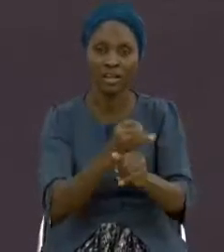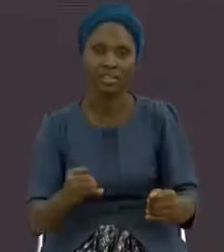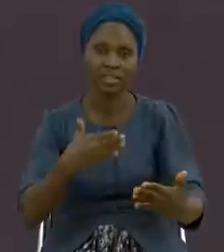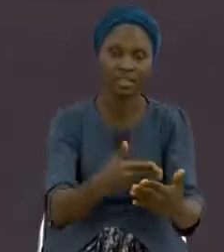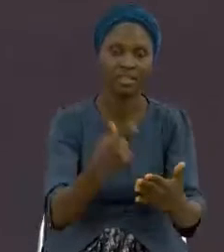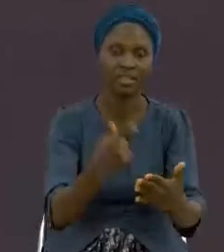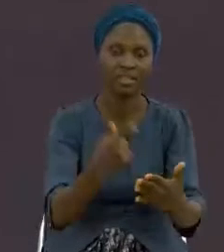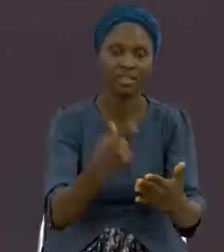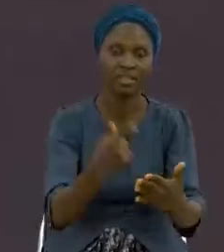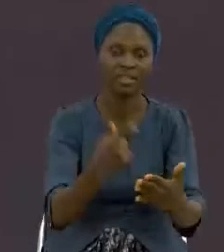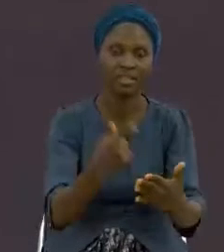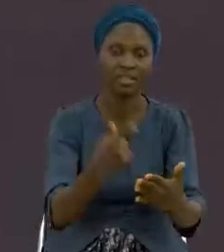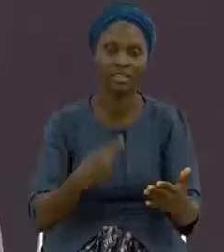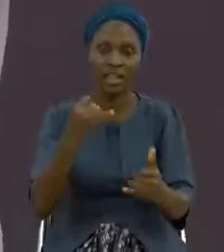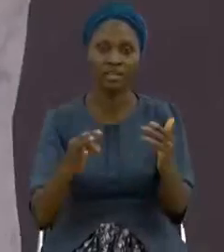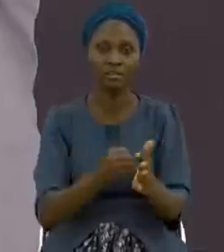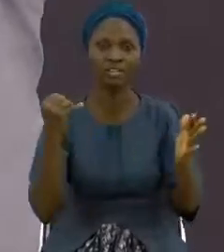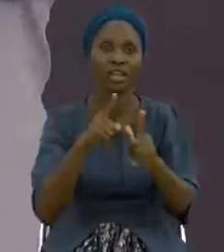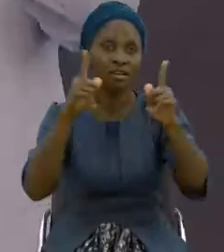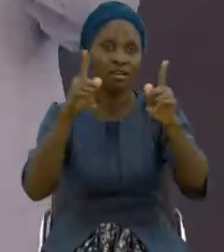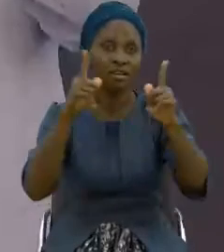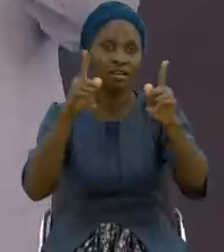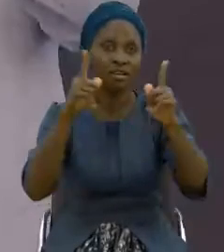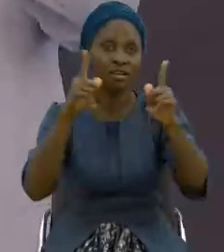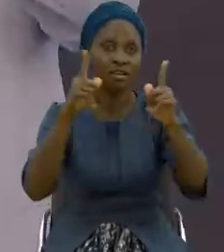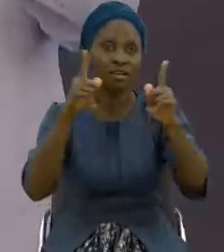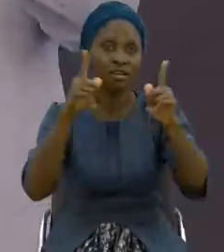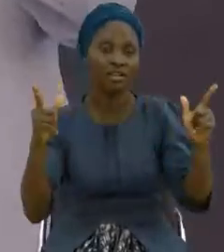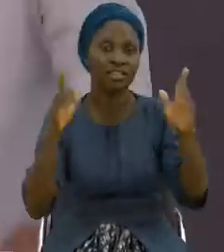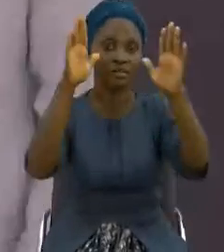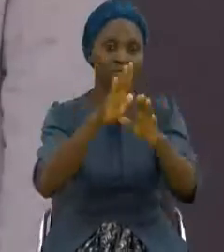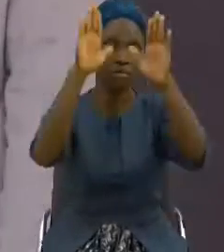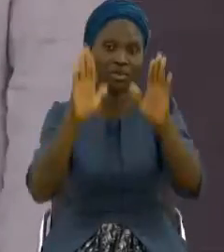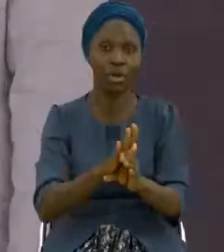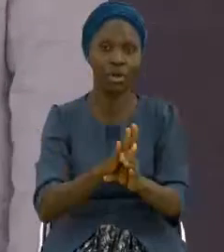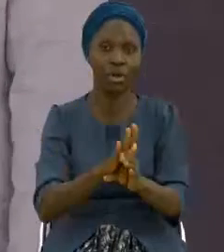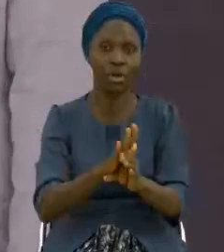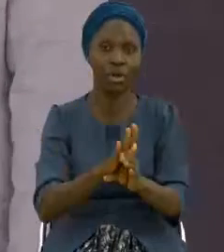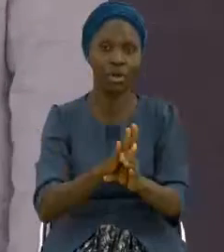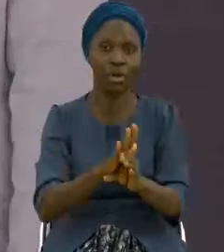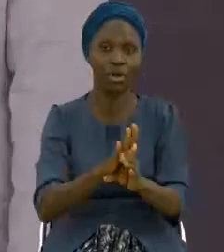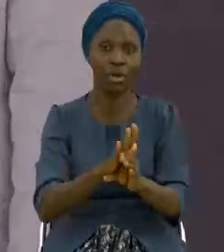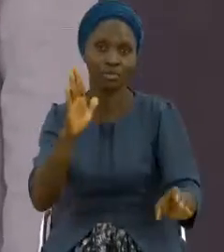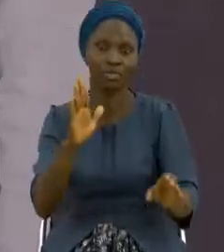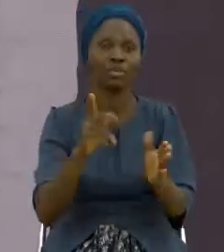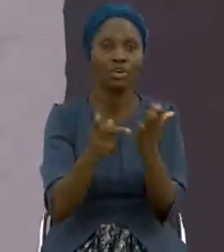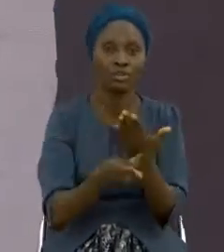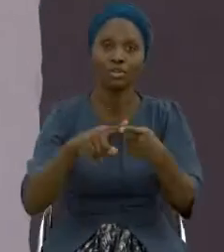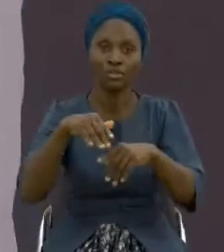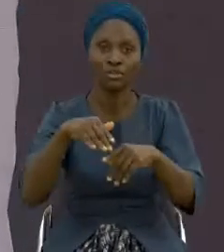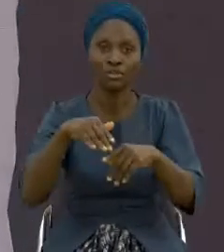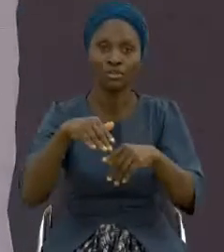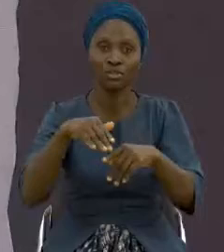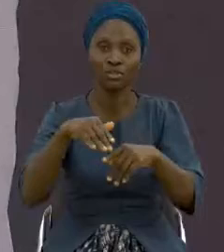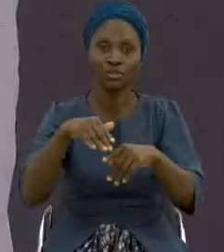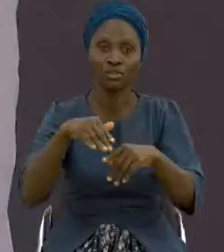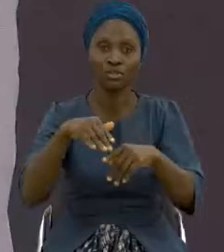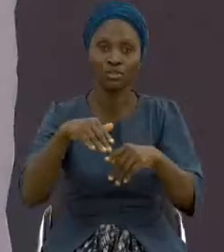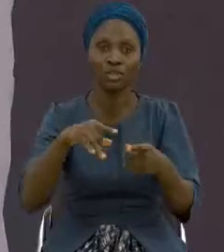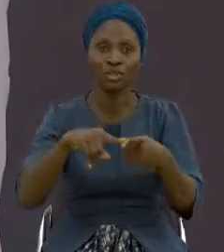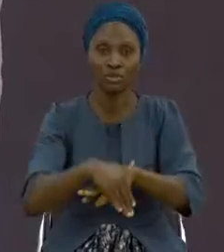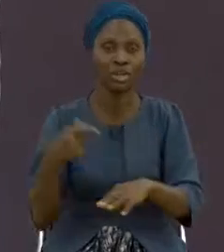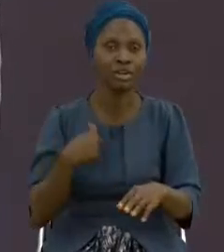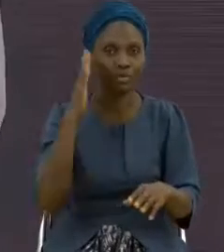miracle explosion crusade. Tonight, we'll round it up. We'll wrap